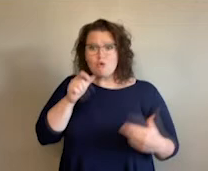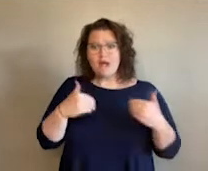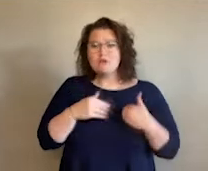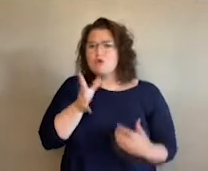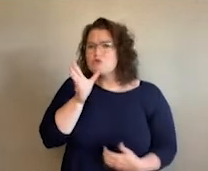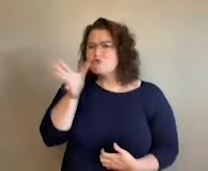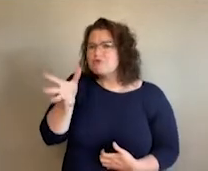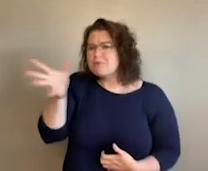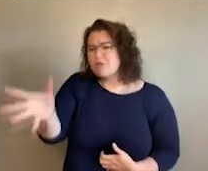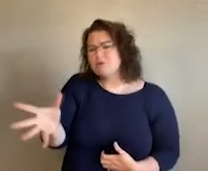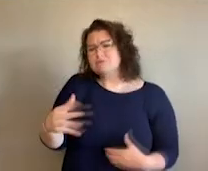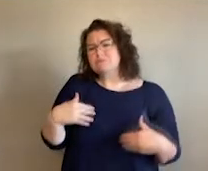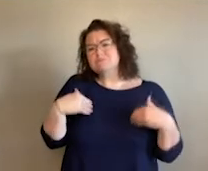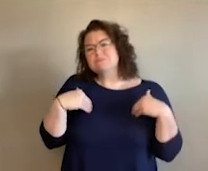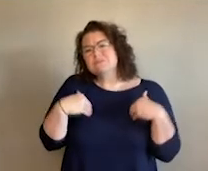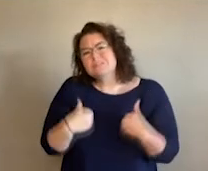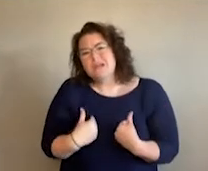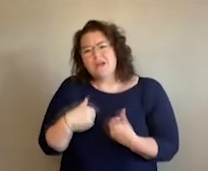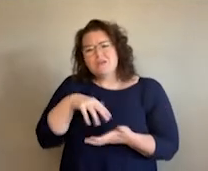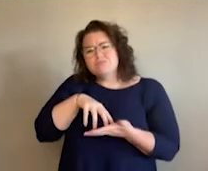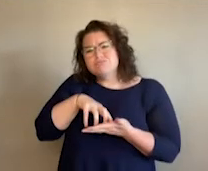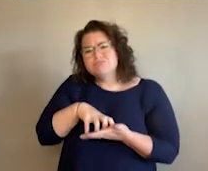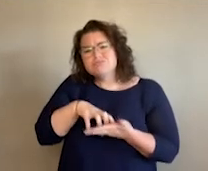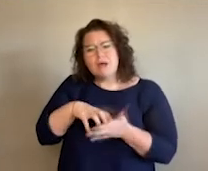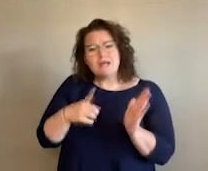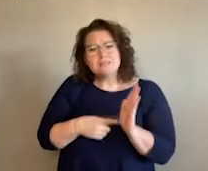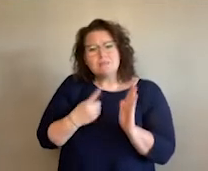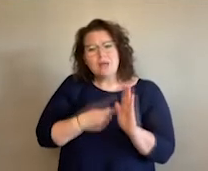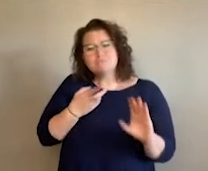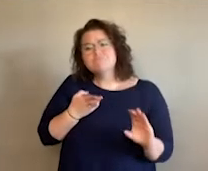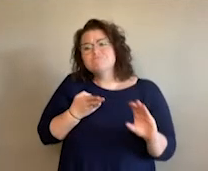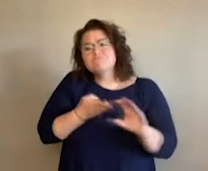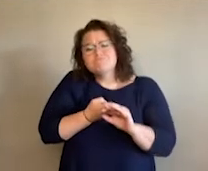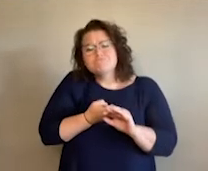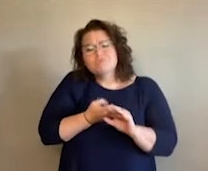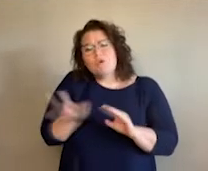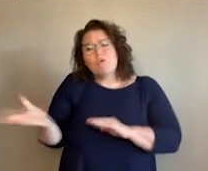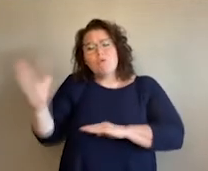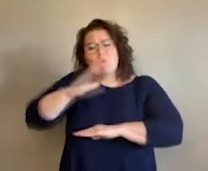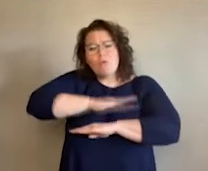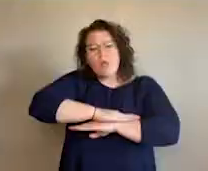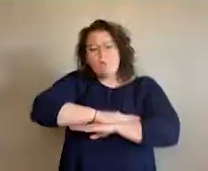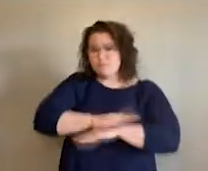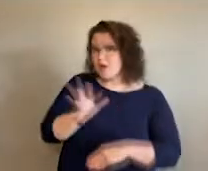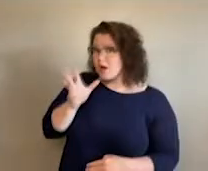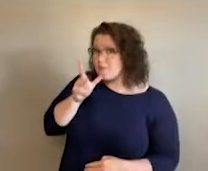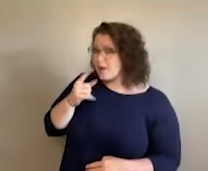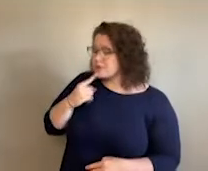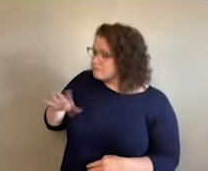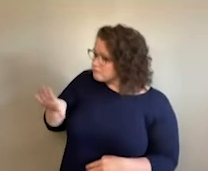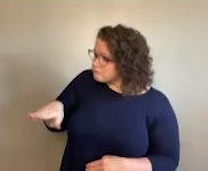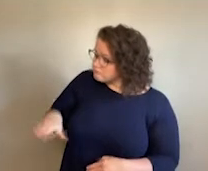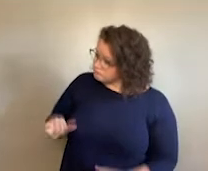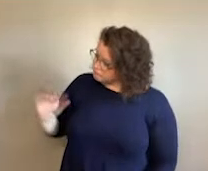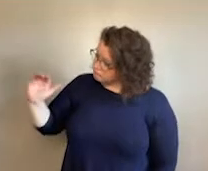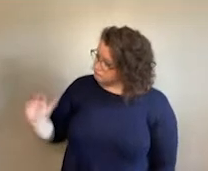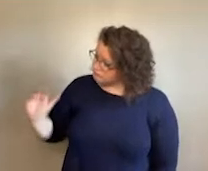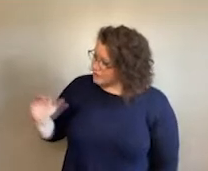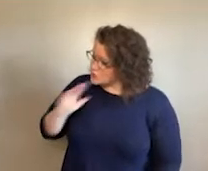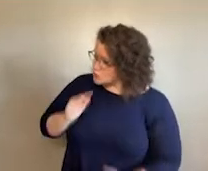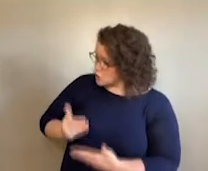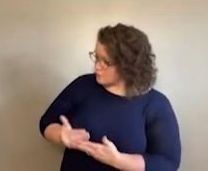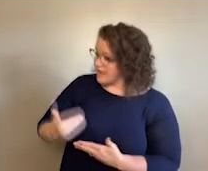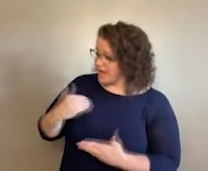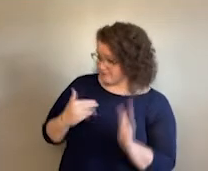day and felt too weak to get up. One day, the mother called the little girl to her and said, "My child, I have put a pat